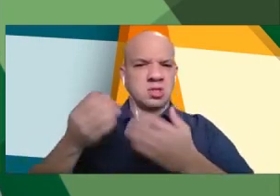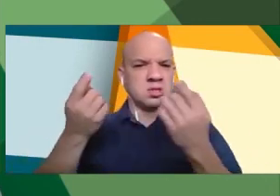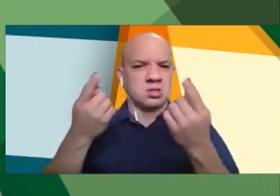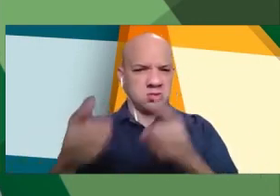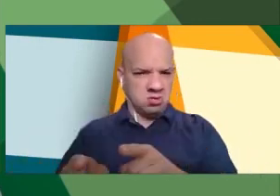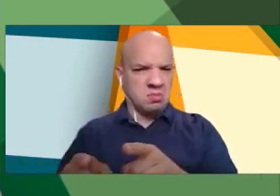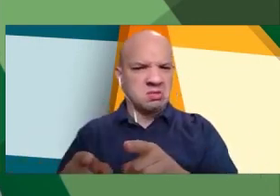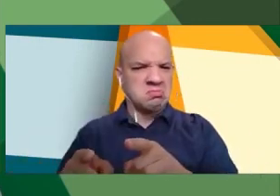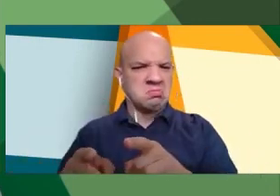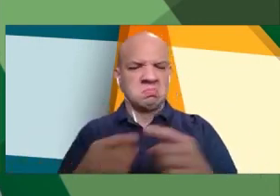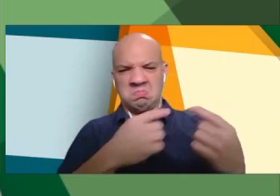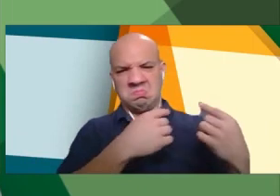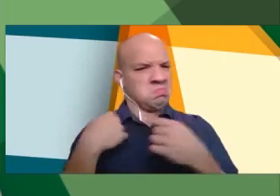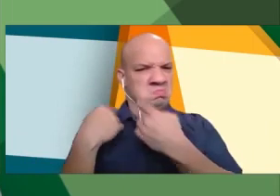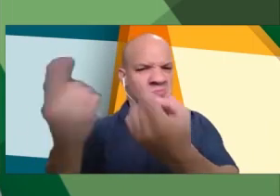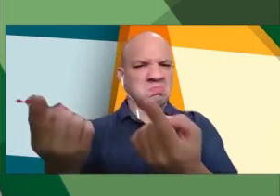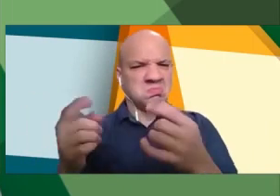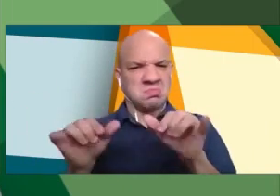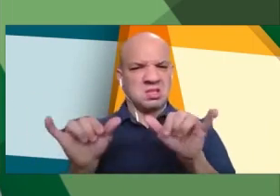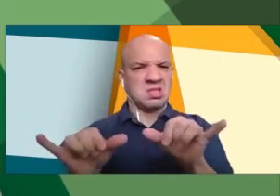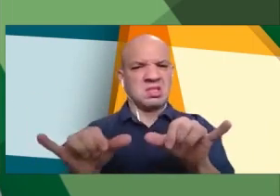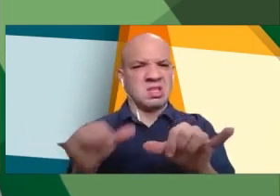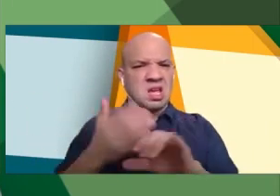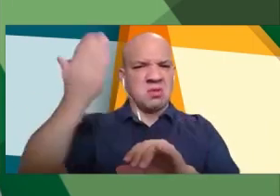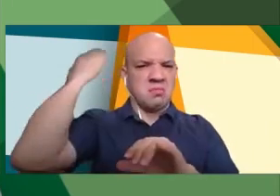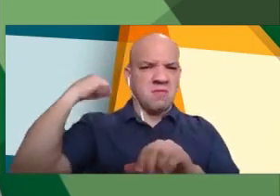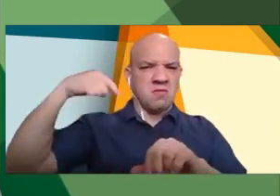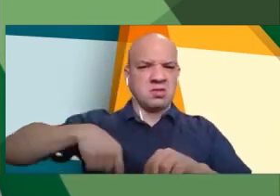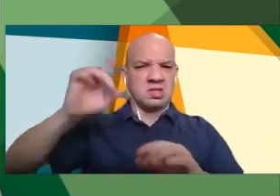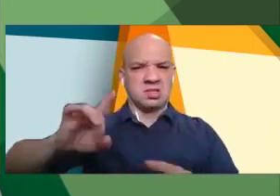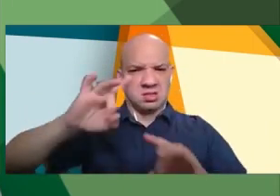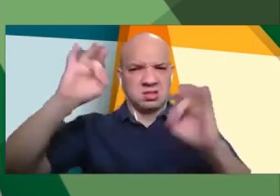basically the same way that we were conducted before this